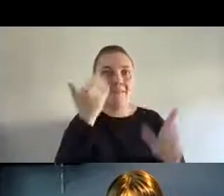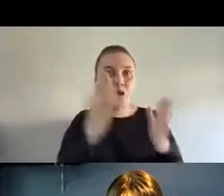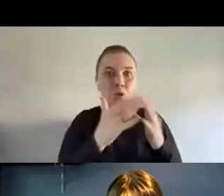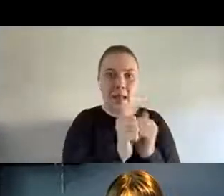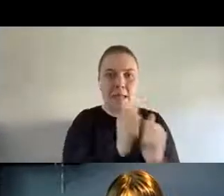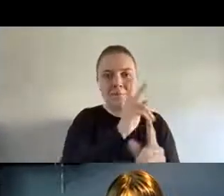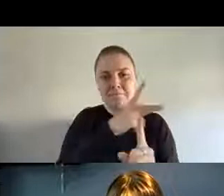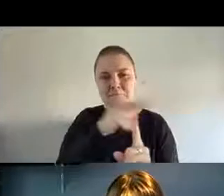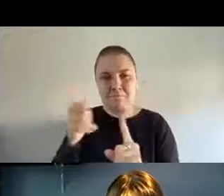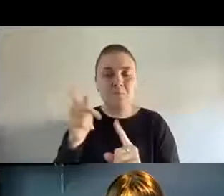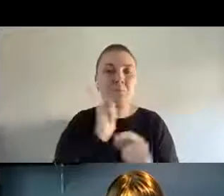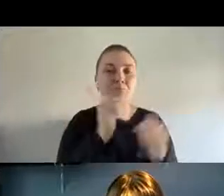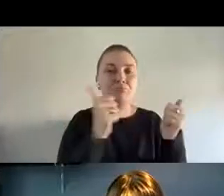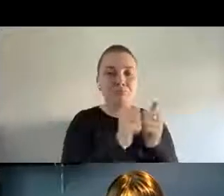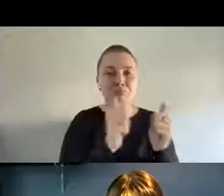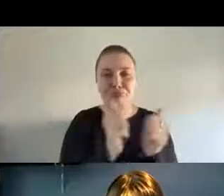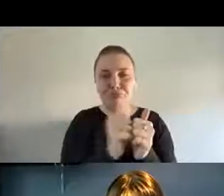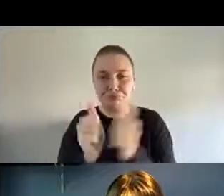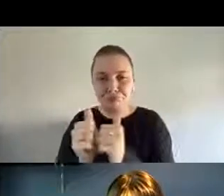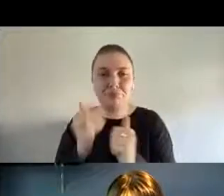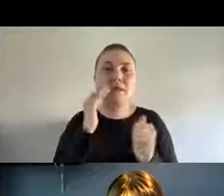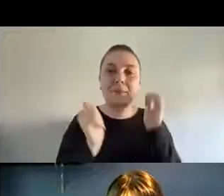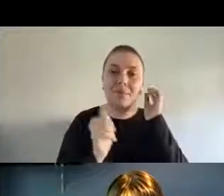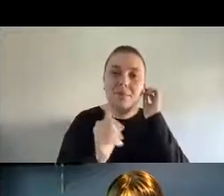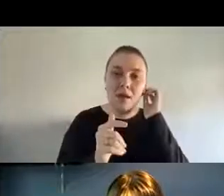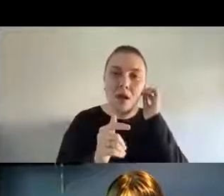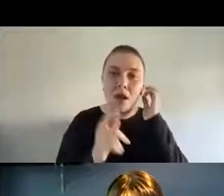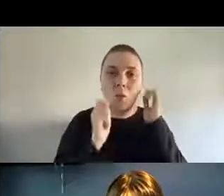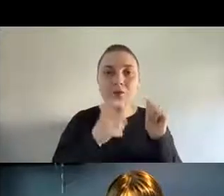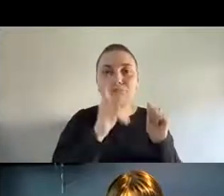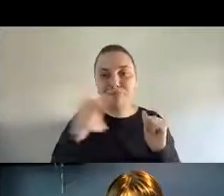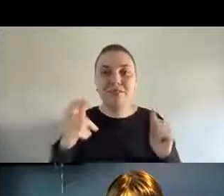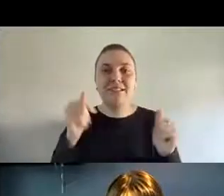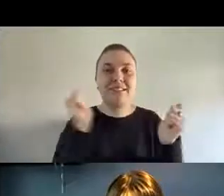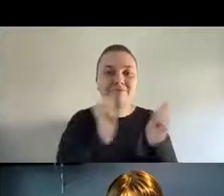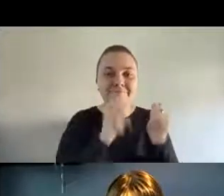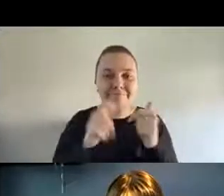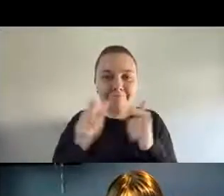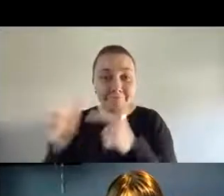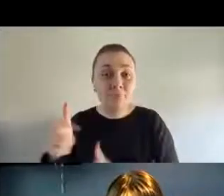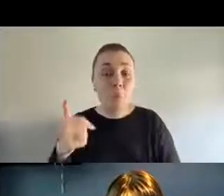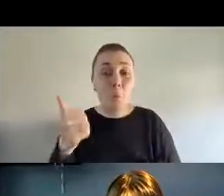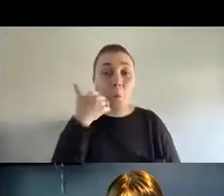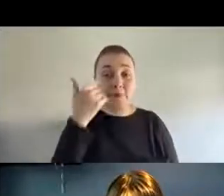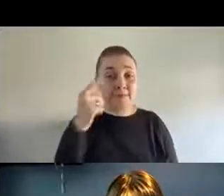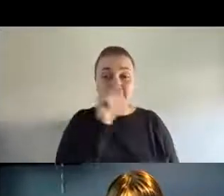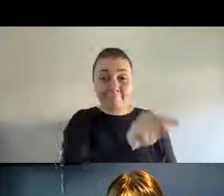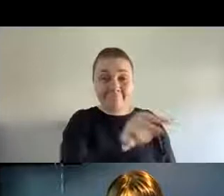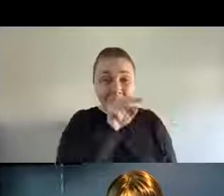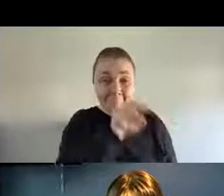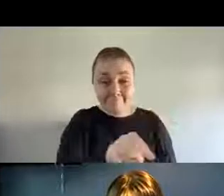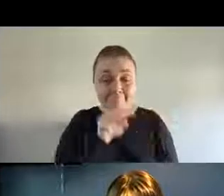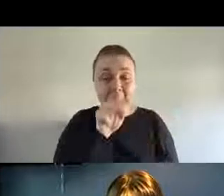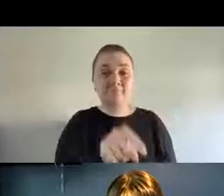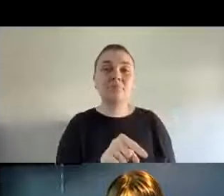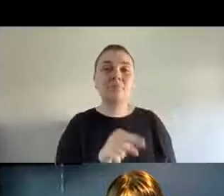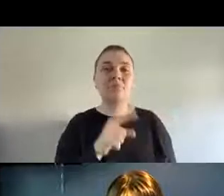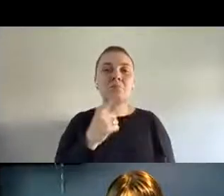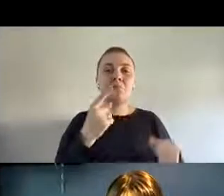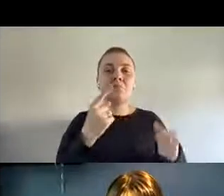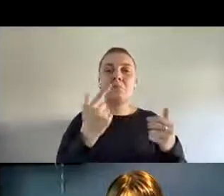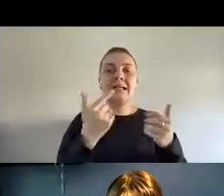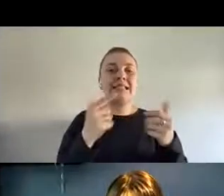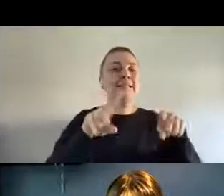maybe a lot, anyway, just a lot. And I used to go there all the time, and then on a separate